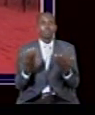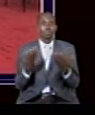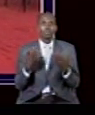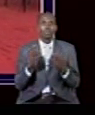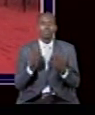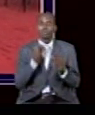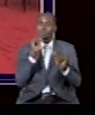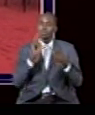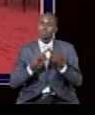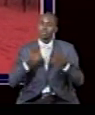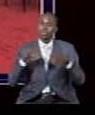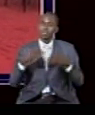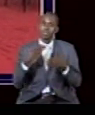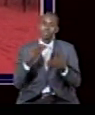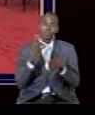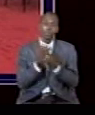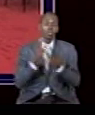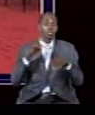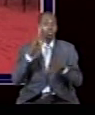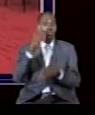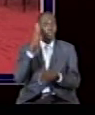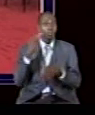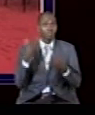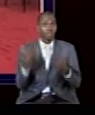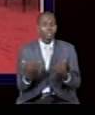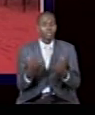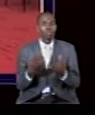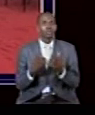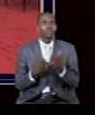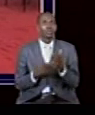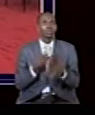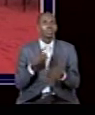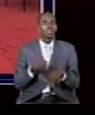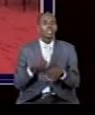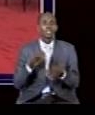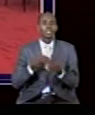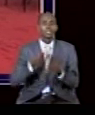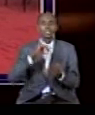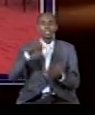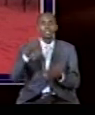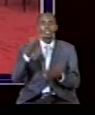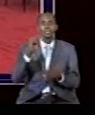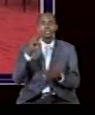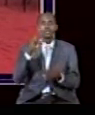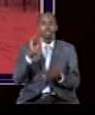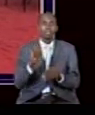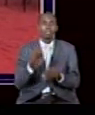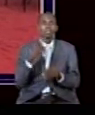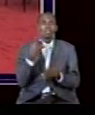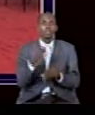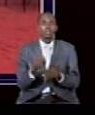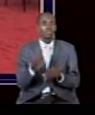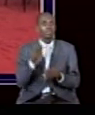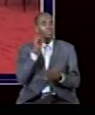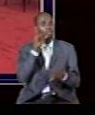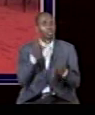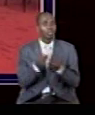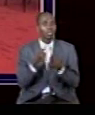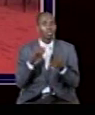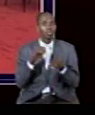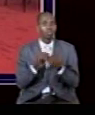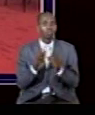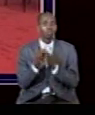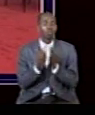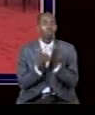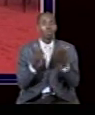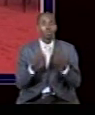moment. Sometime in January, my sister-in-law wanted to wait, and their